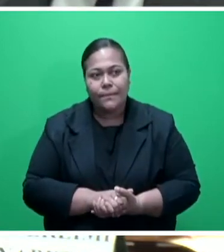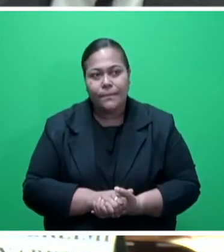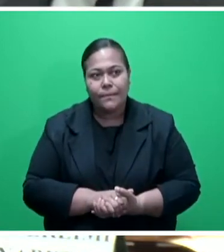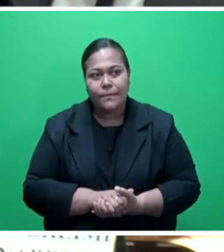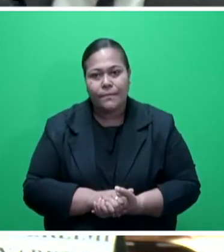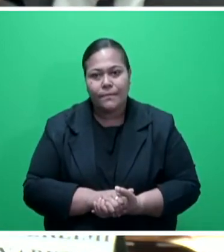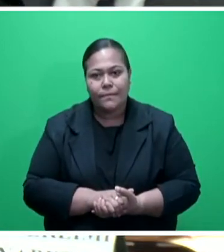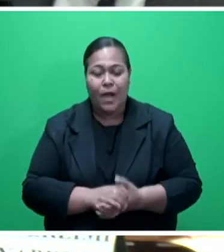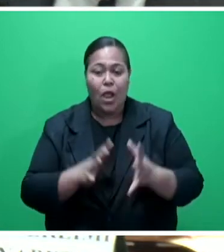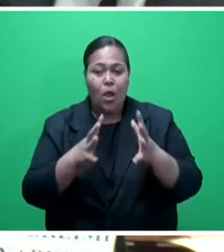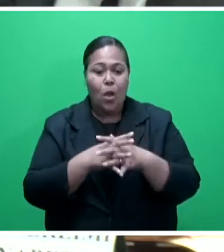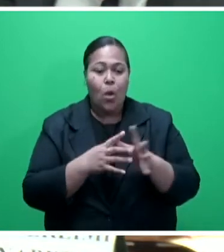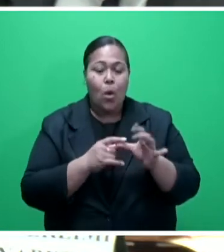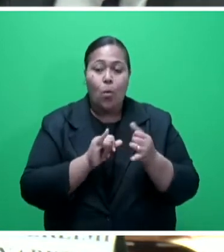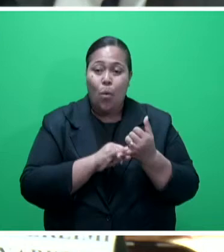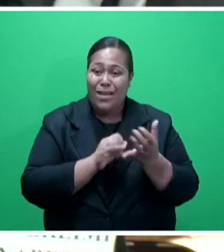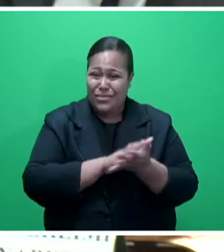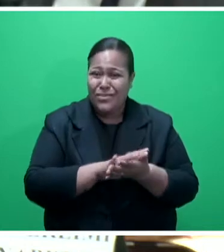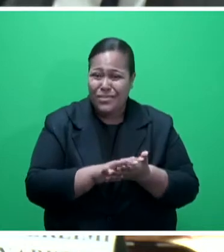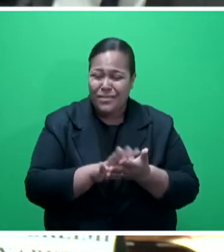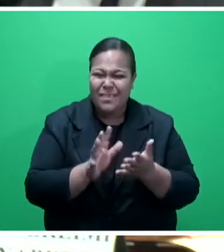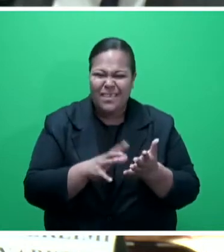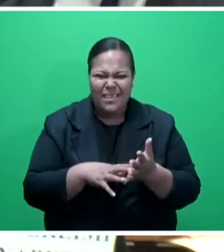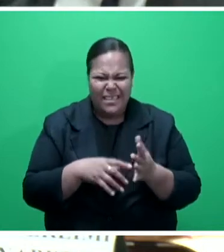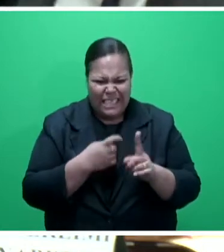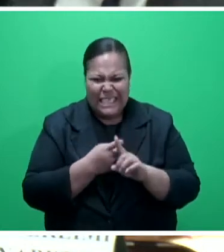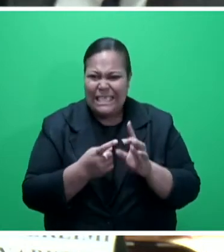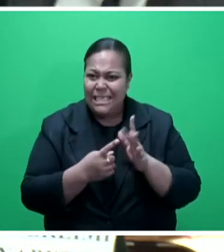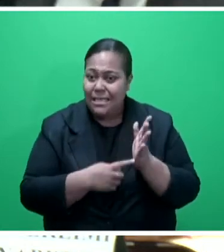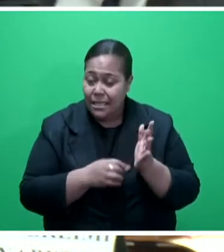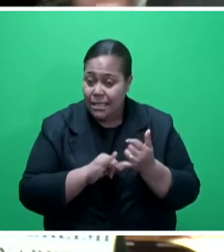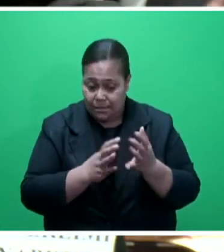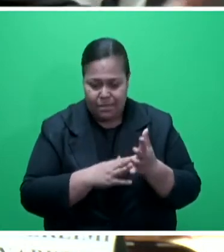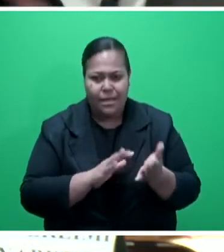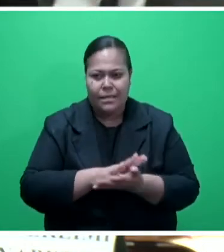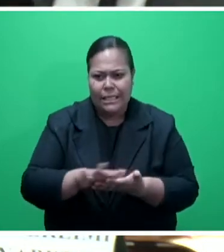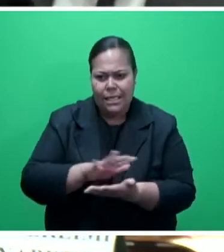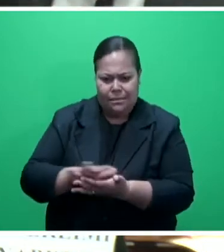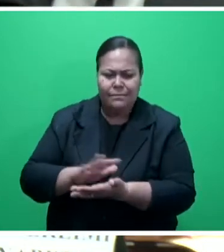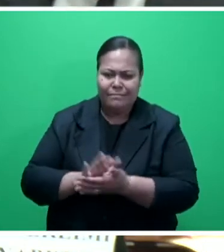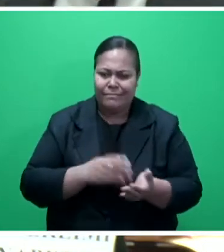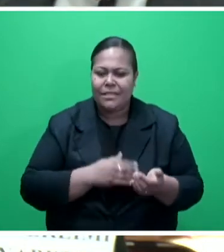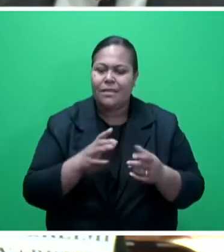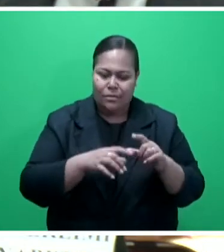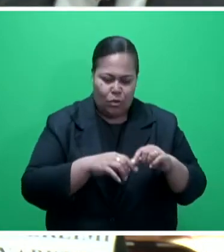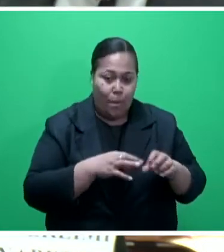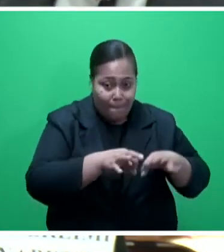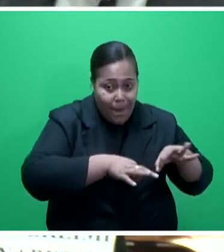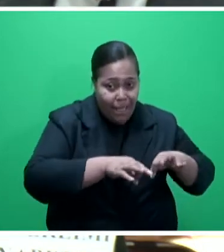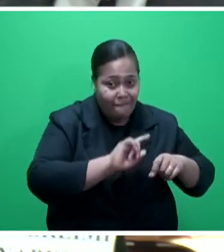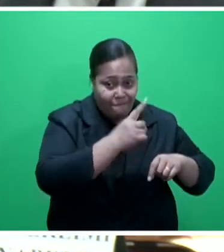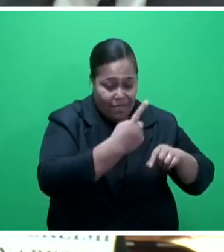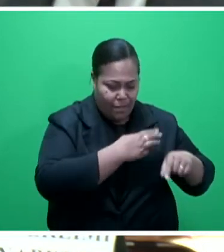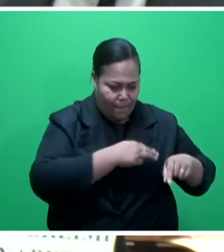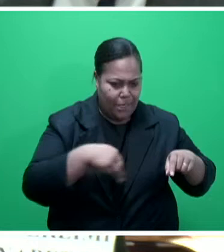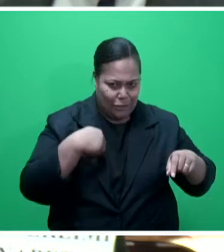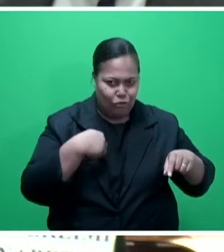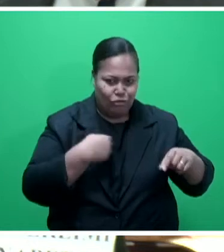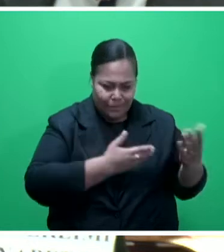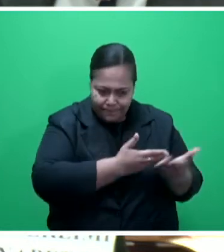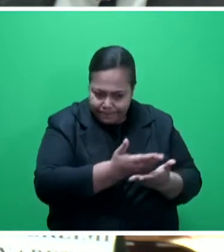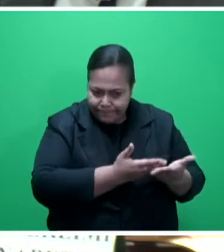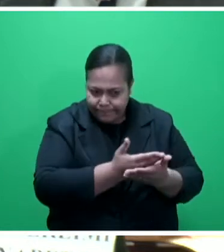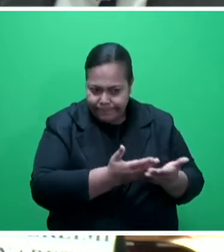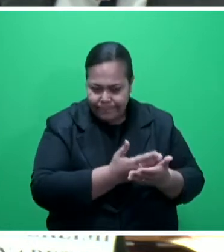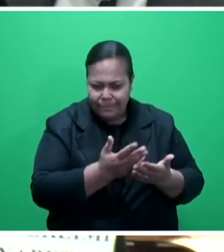wash kits and hygiene. So that is yet to be coordinated between the ministries,